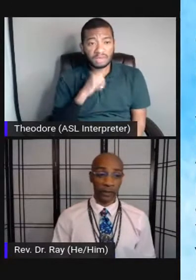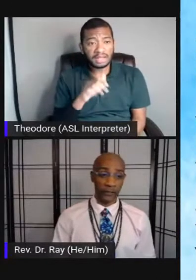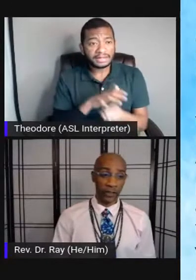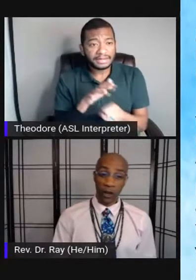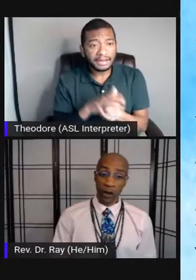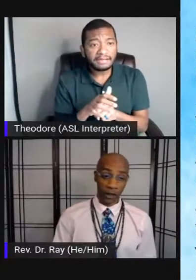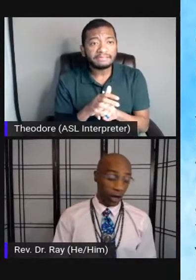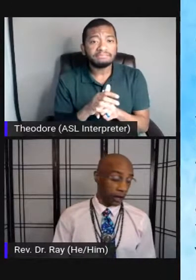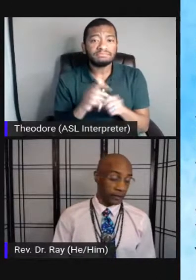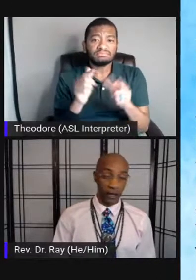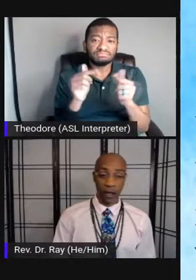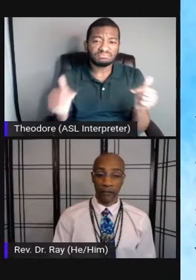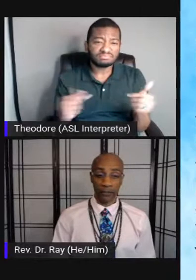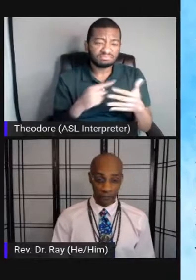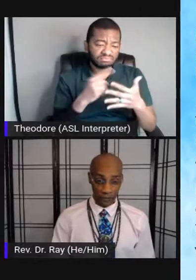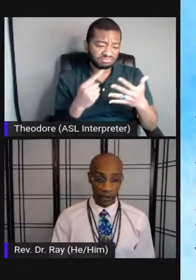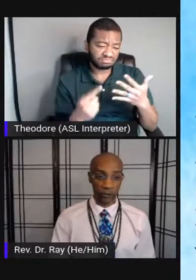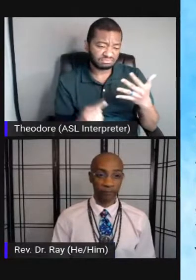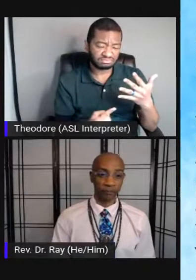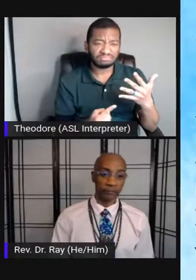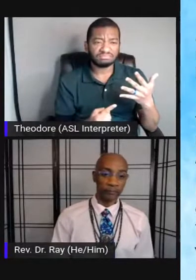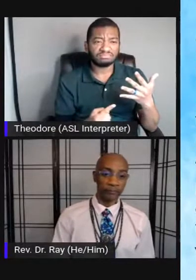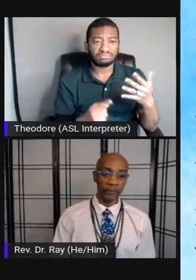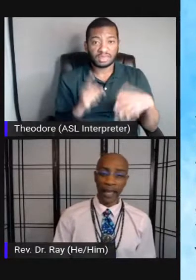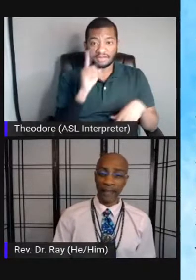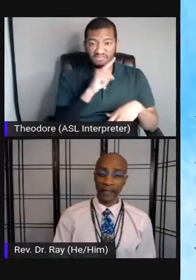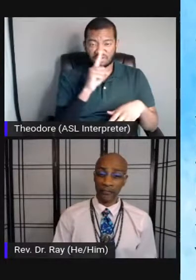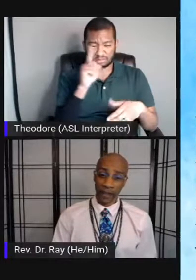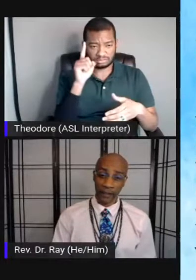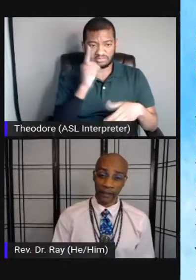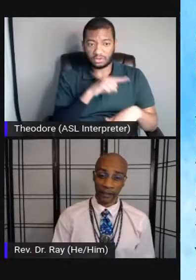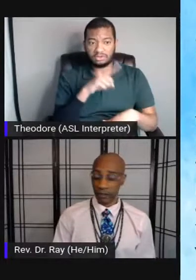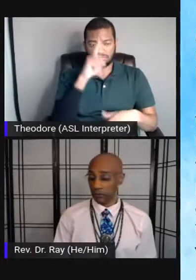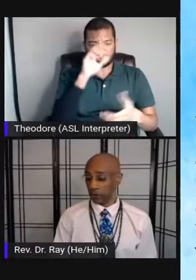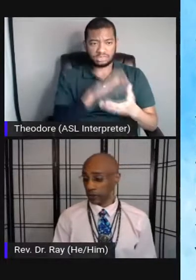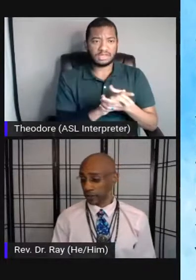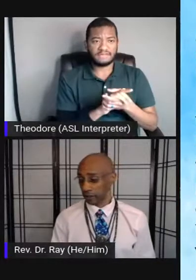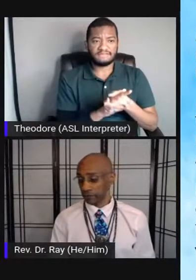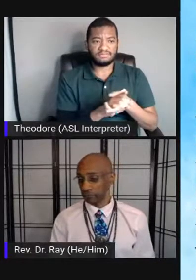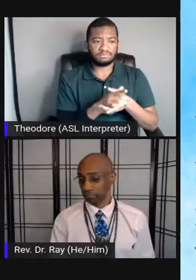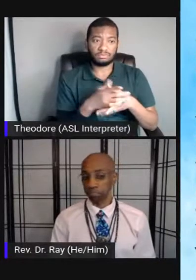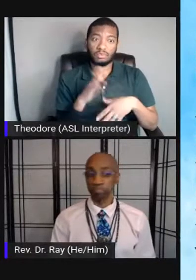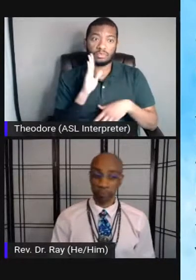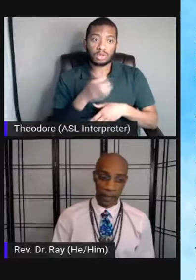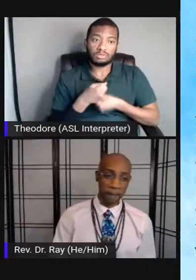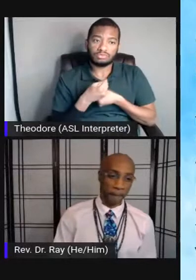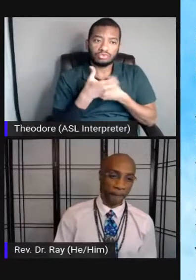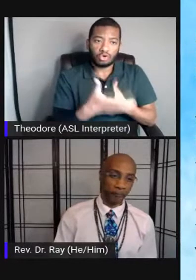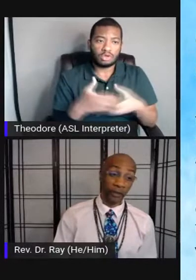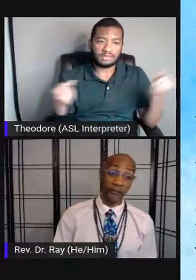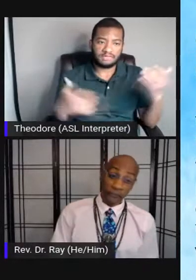false beliefs are the cause of fear, and the effect is fear itself.